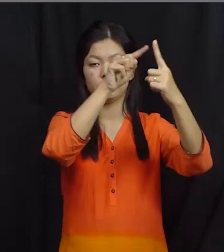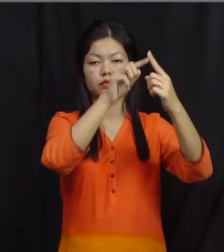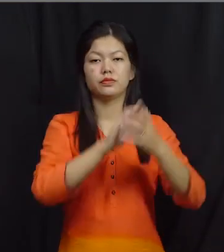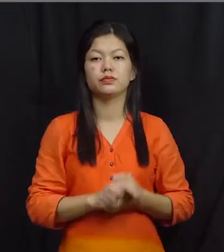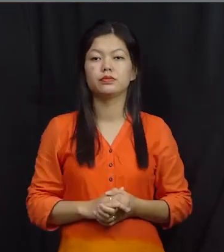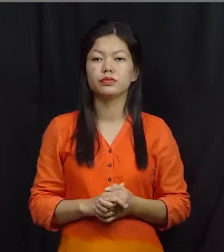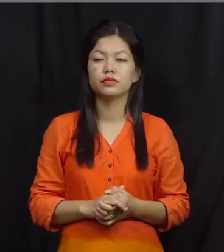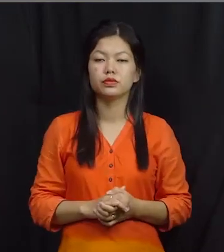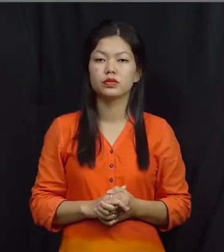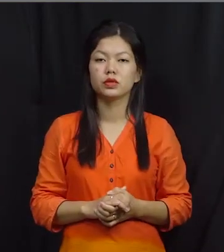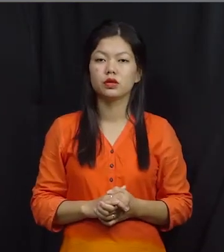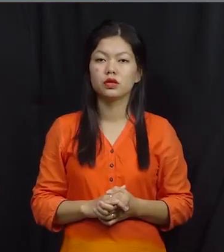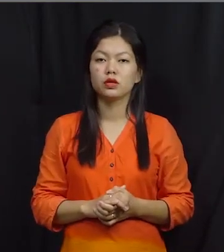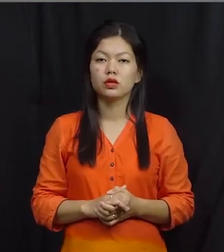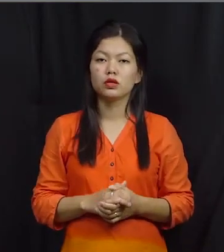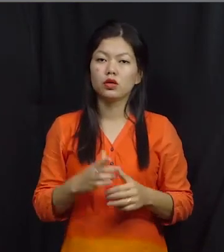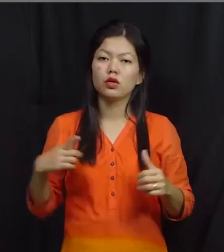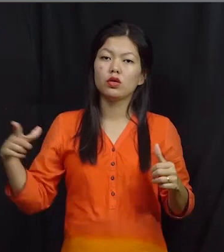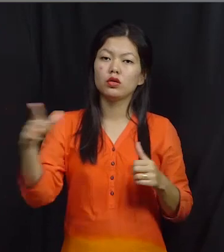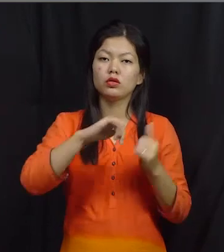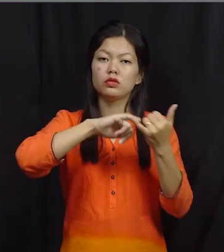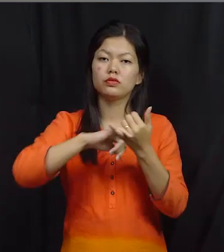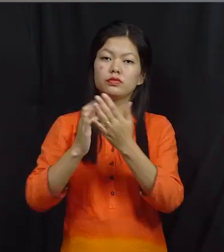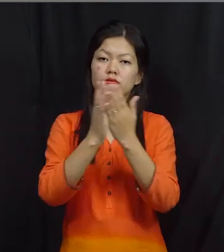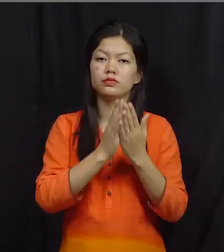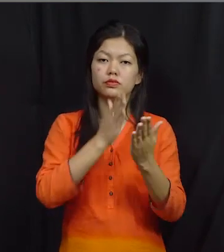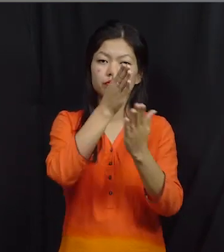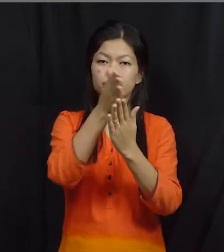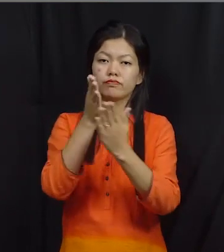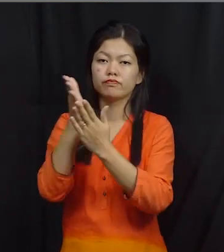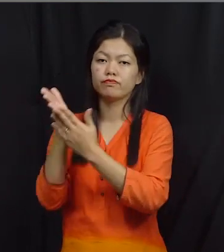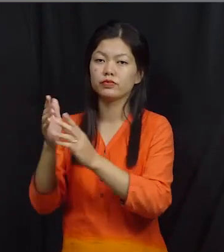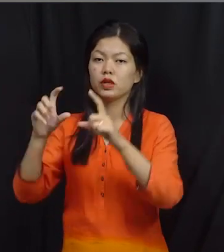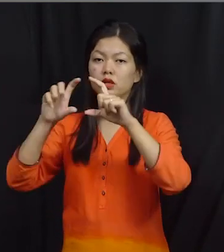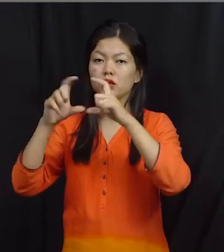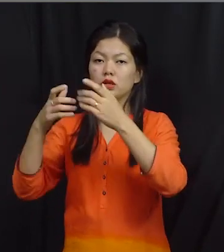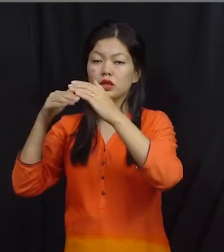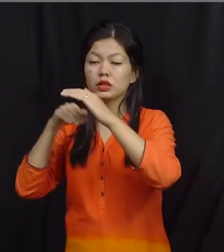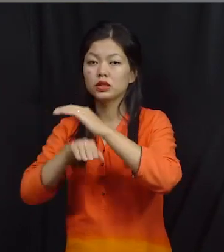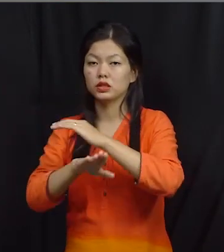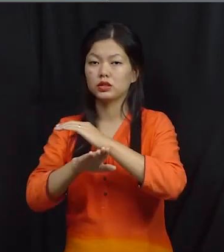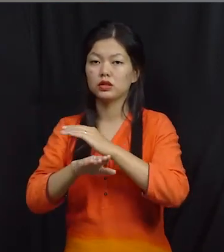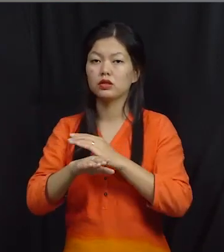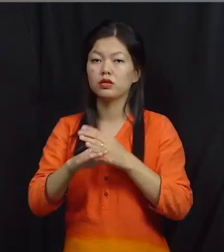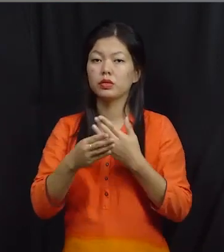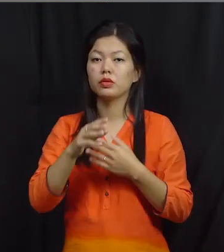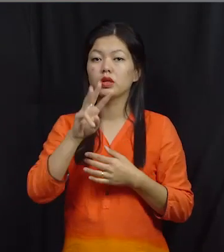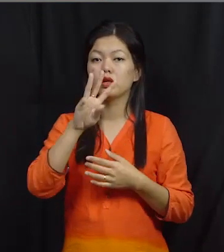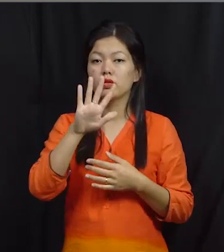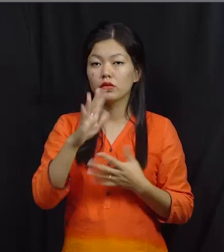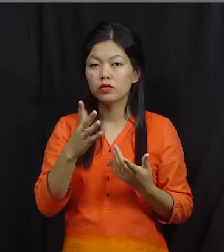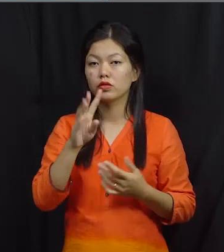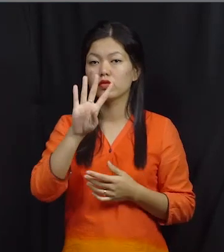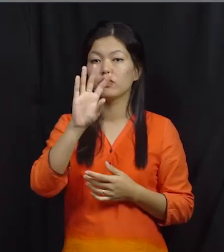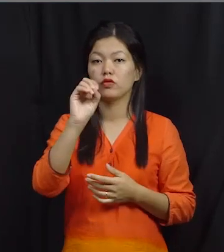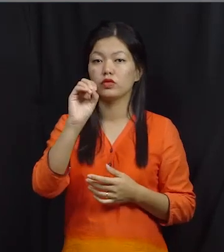right? So we all go to school, suppose in a classmate of 40 to 50 students, each one will have